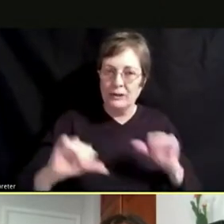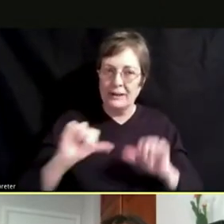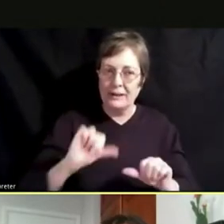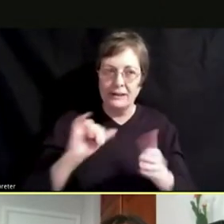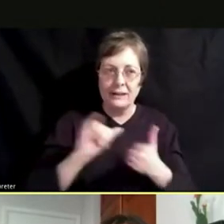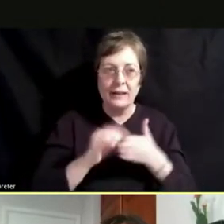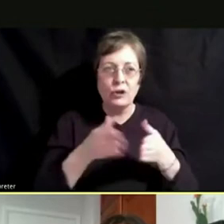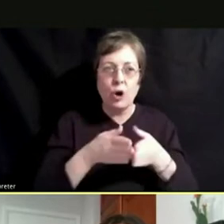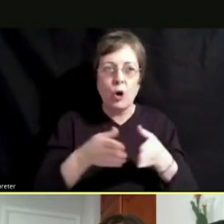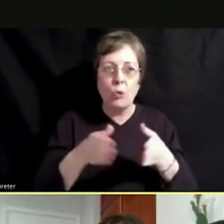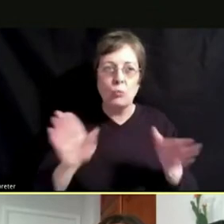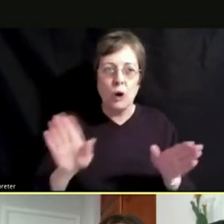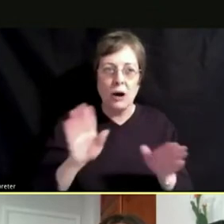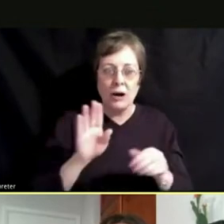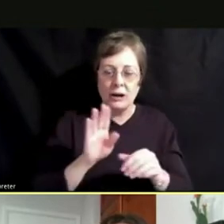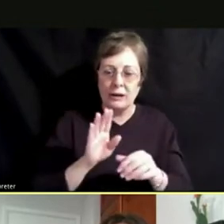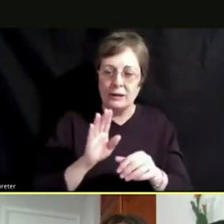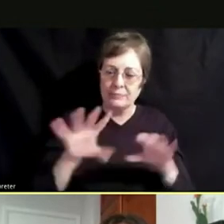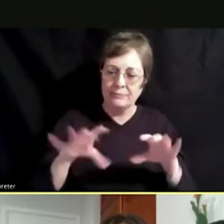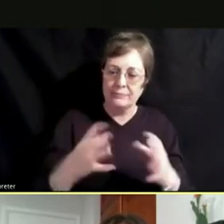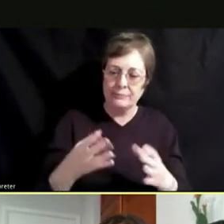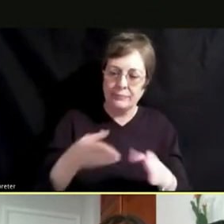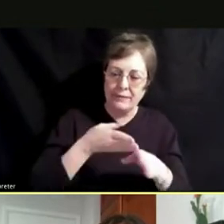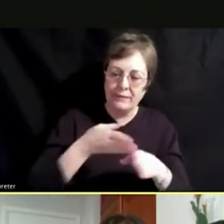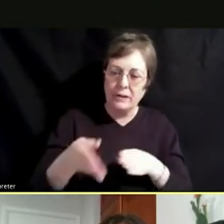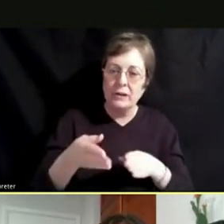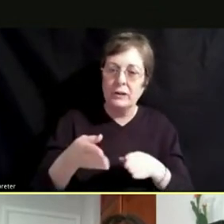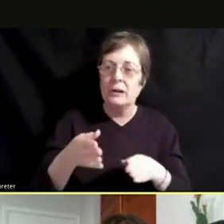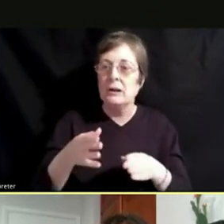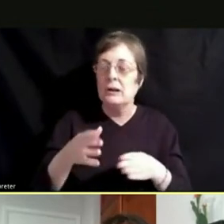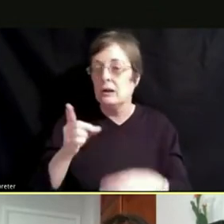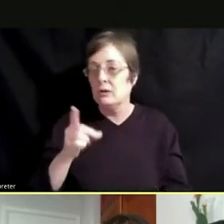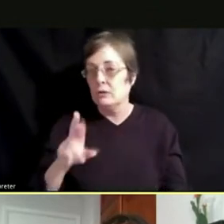so we can turn this to Dr. Maisel.